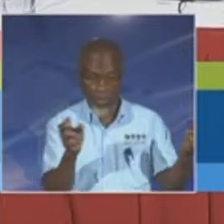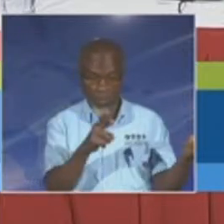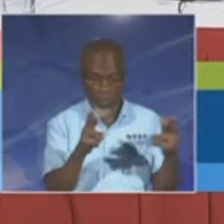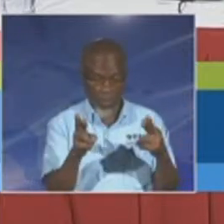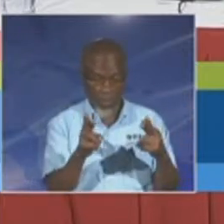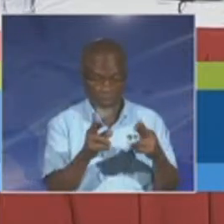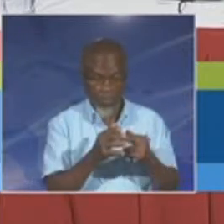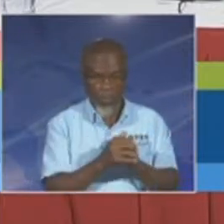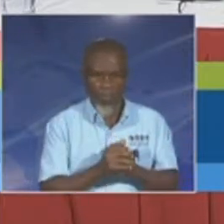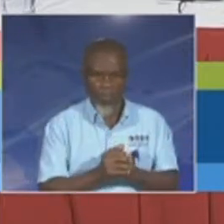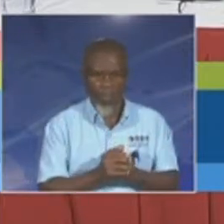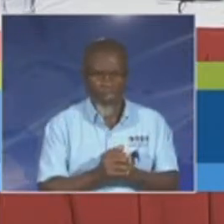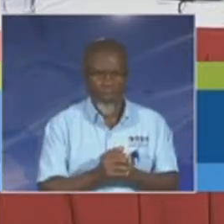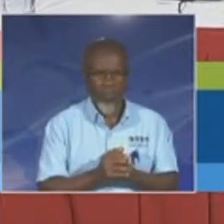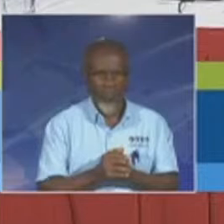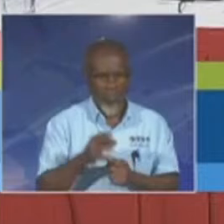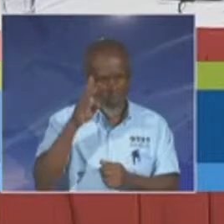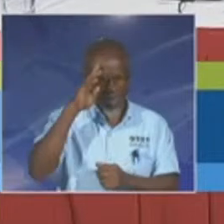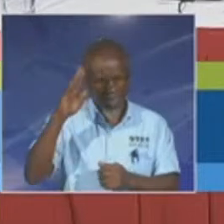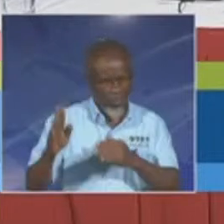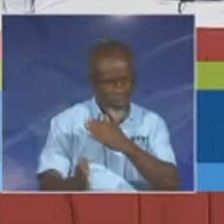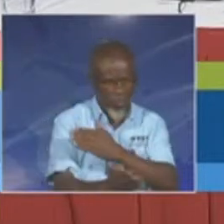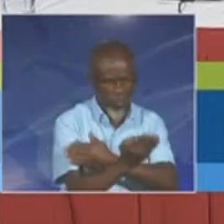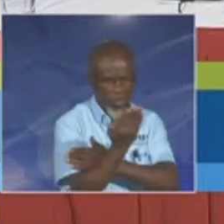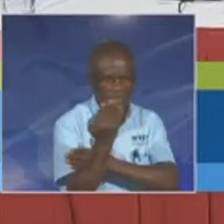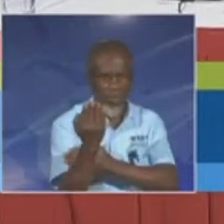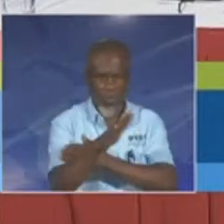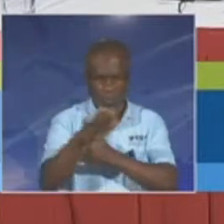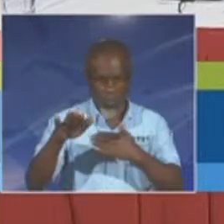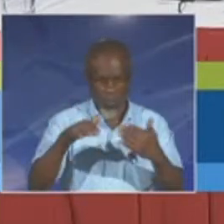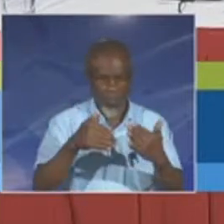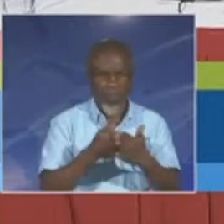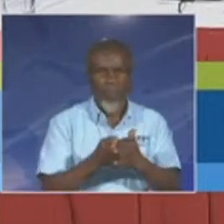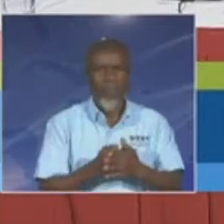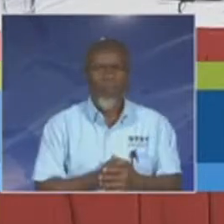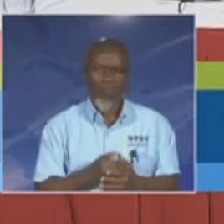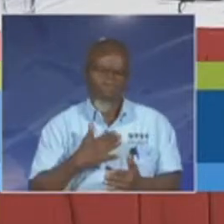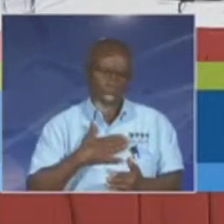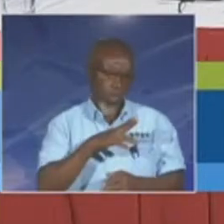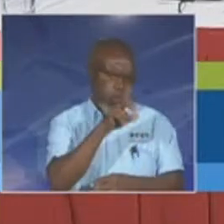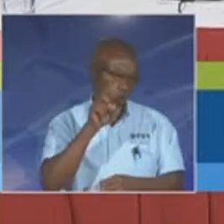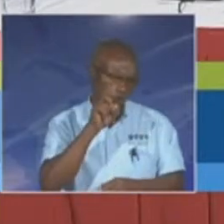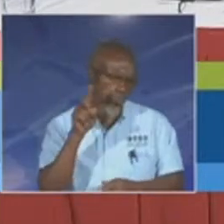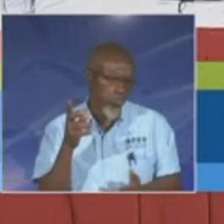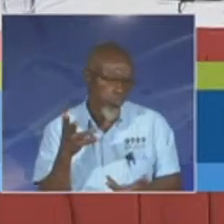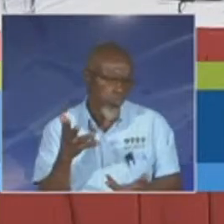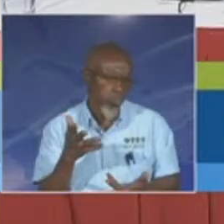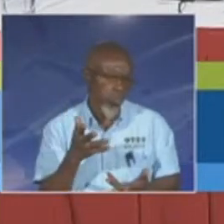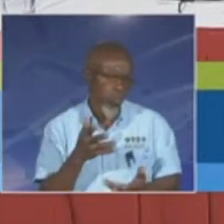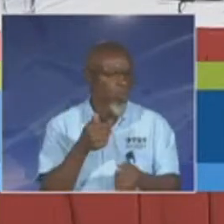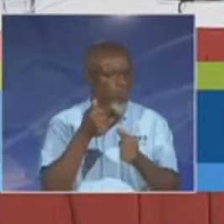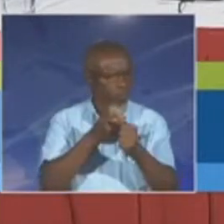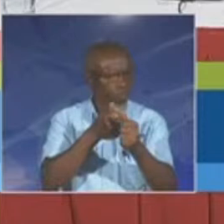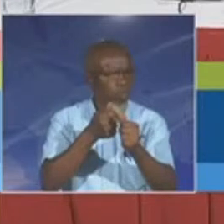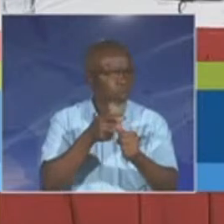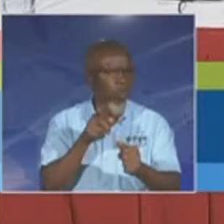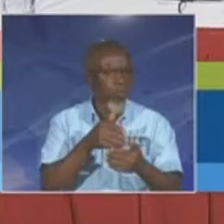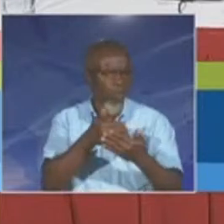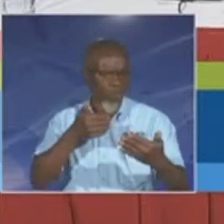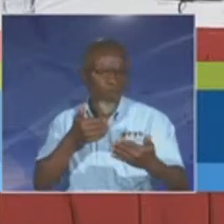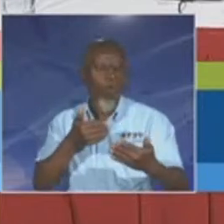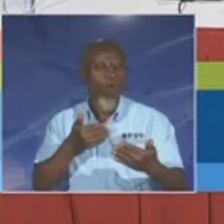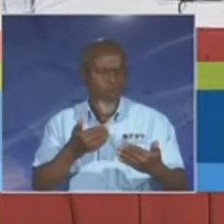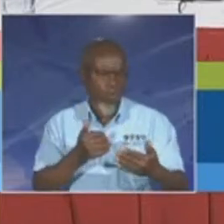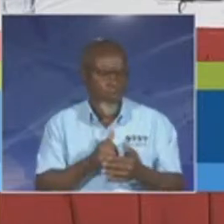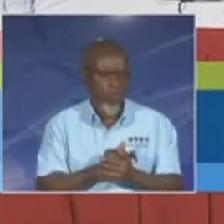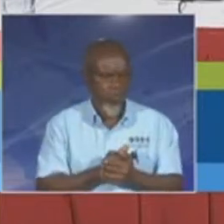Hi, morning everyone. Rashad Khan, Guardian Media Limited. Okay, so I just kind of want, my questions will just kind of follow on to the discussion that